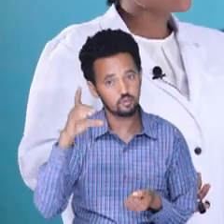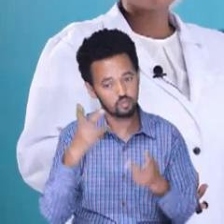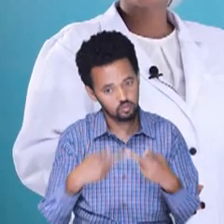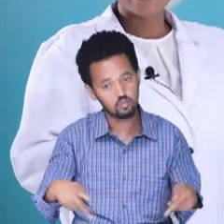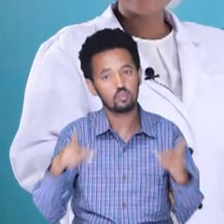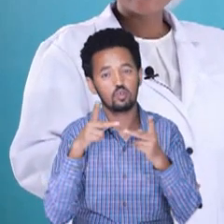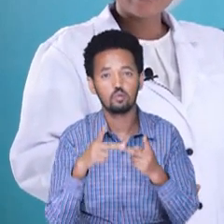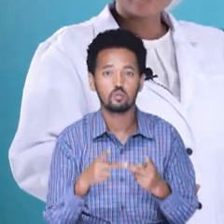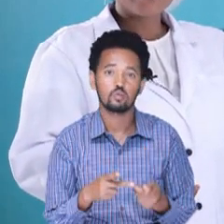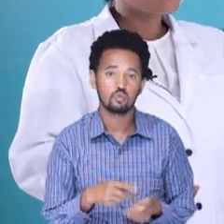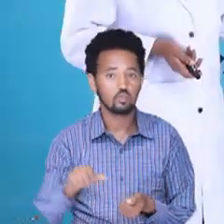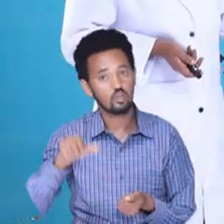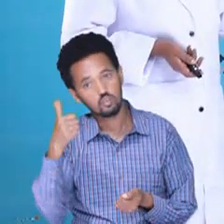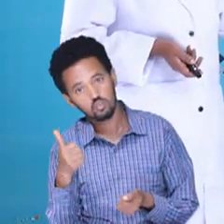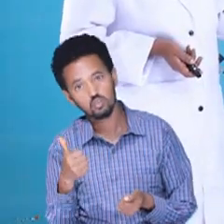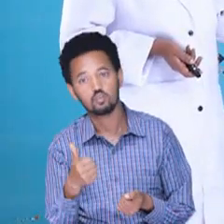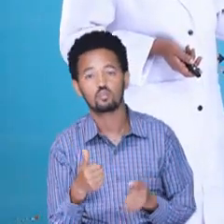at the edge of the other desert.